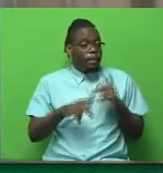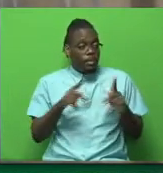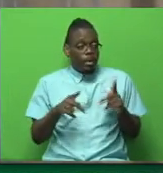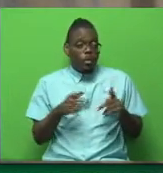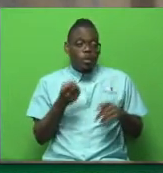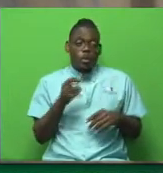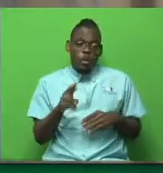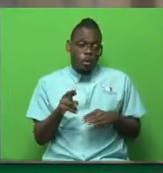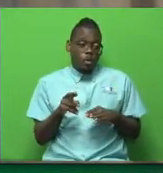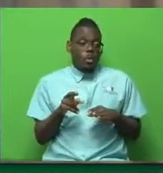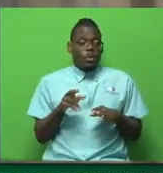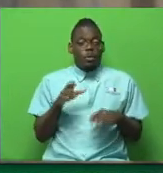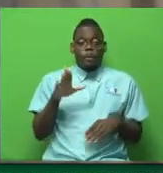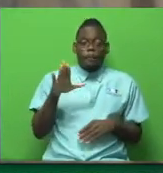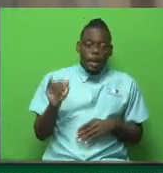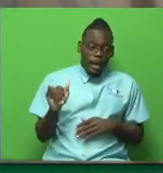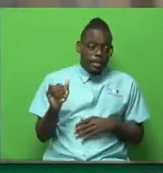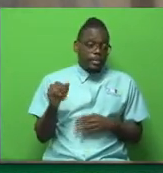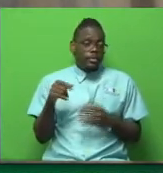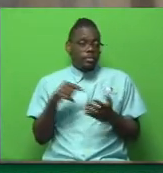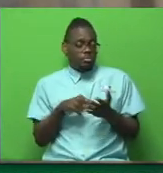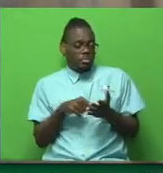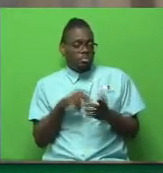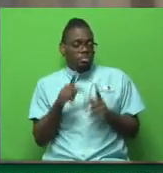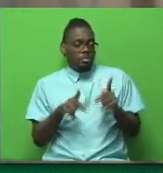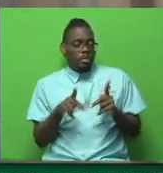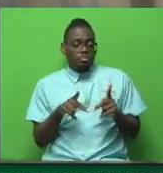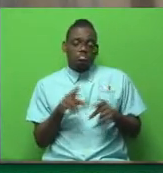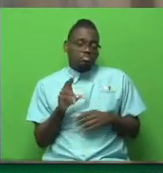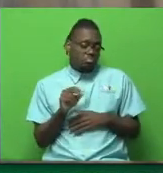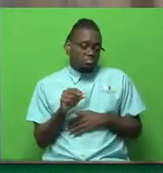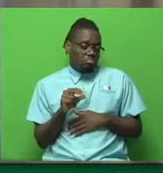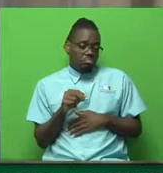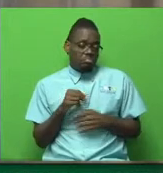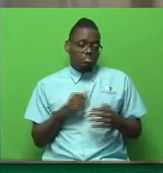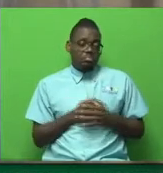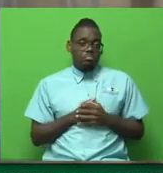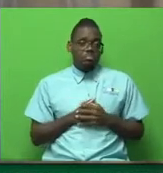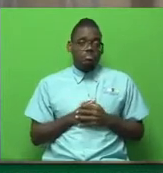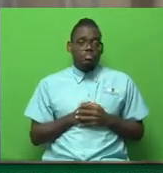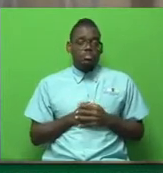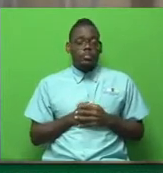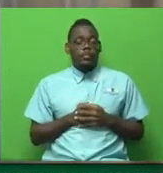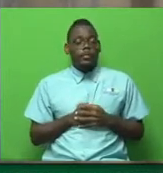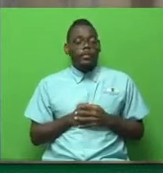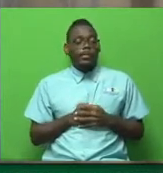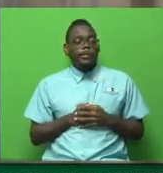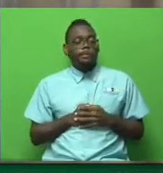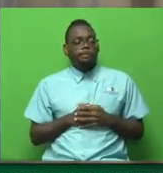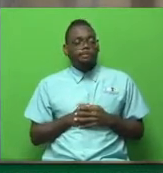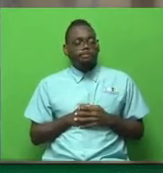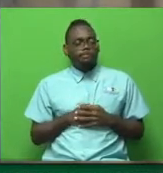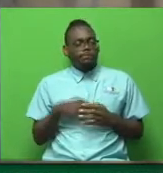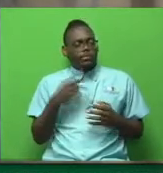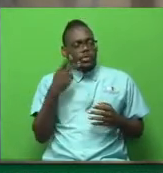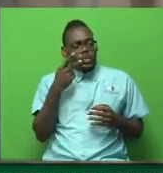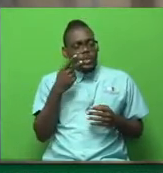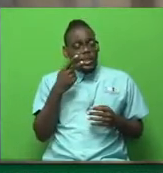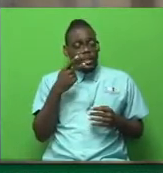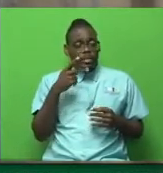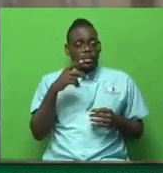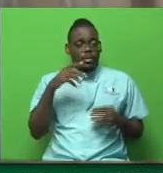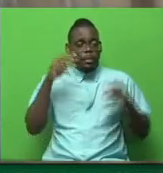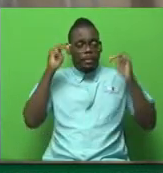Madam speaker there are several instances where ministers in the recent past have displayed their own angst against